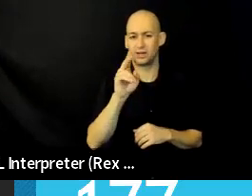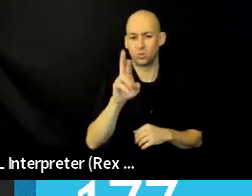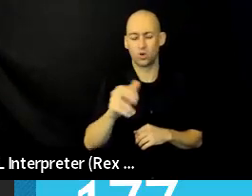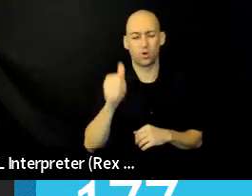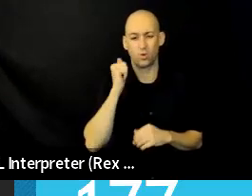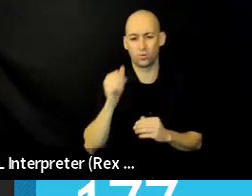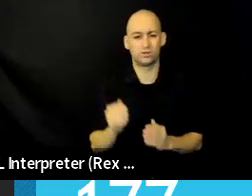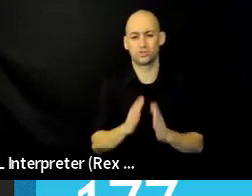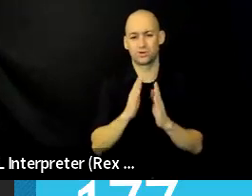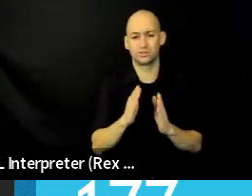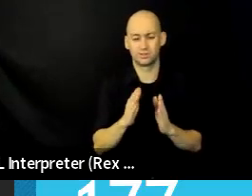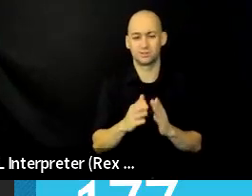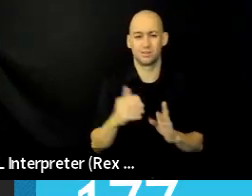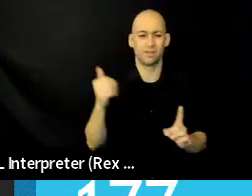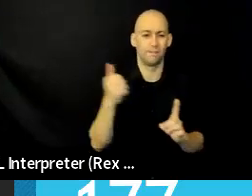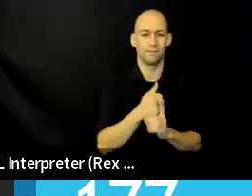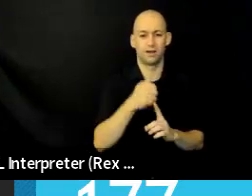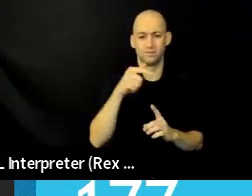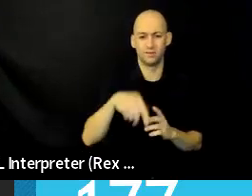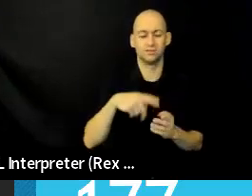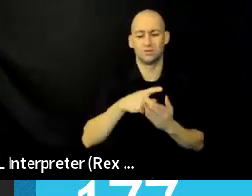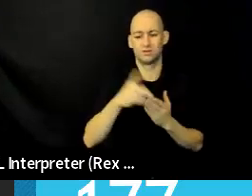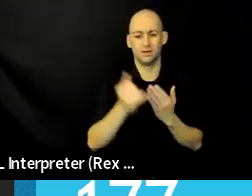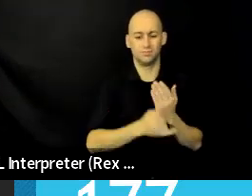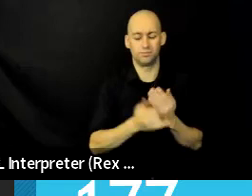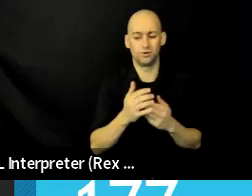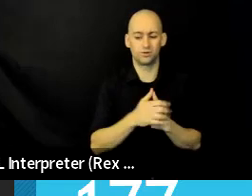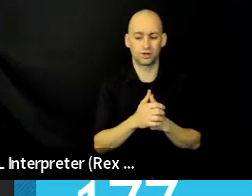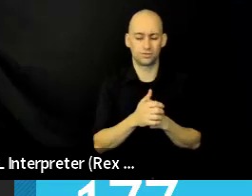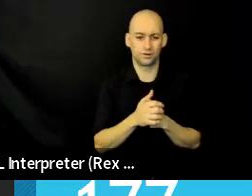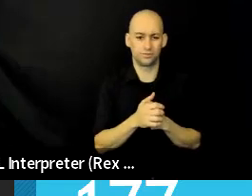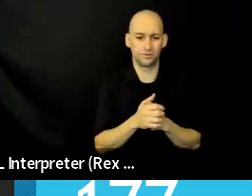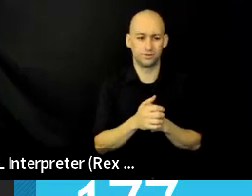the significant impacts of this project.